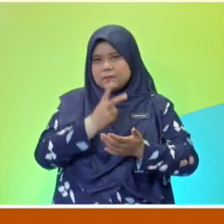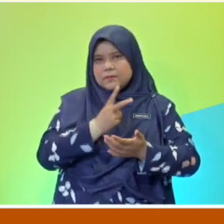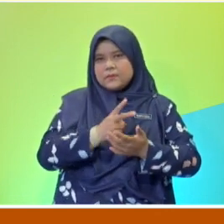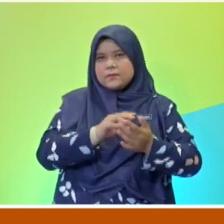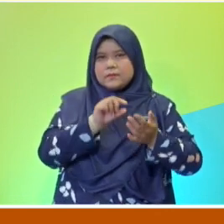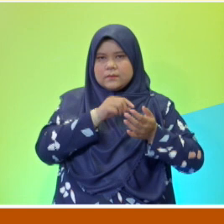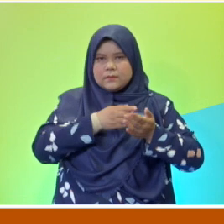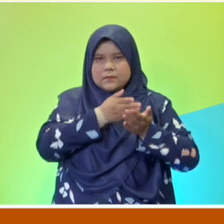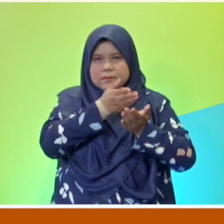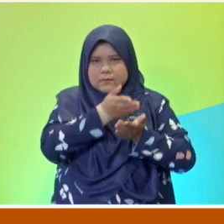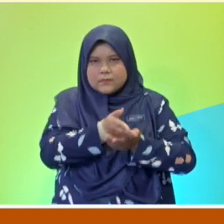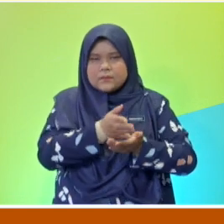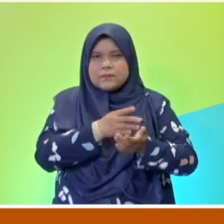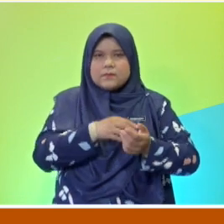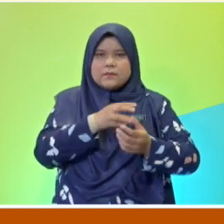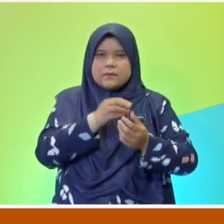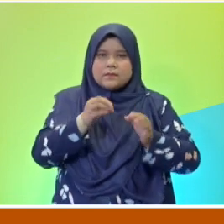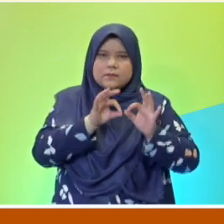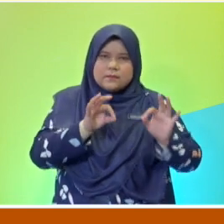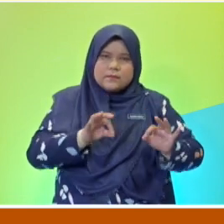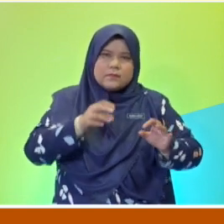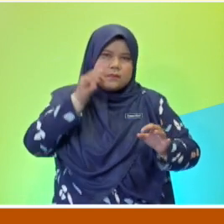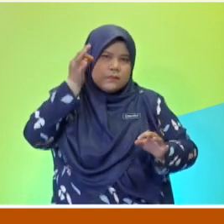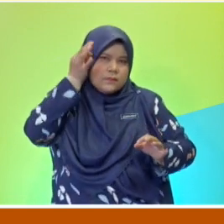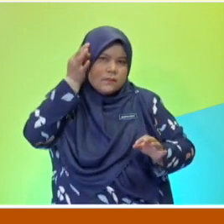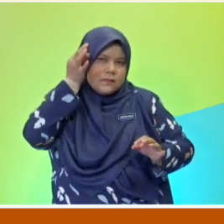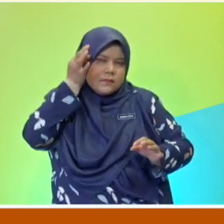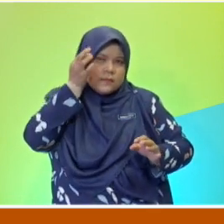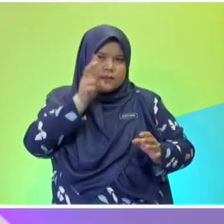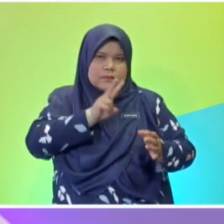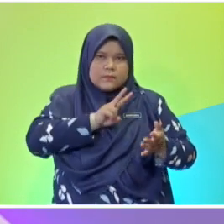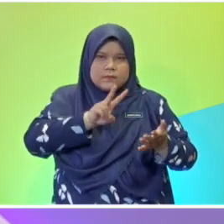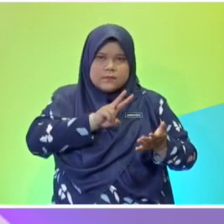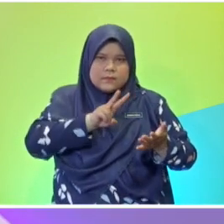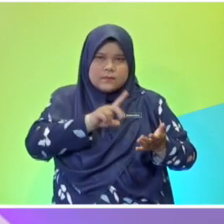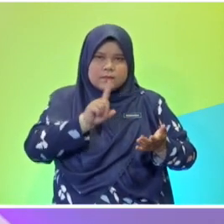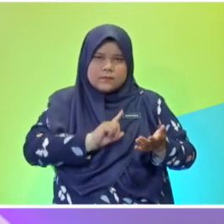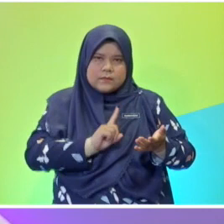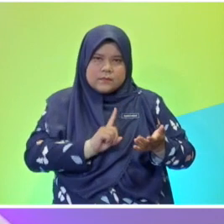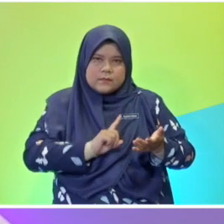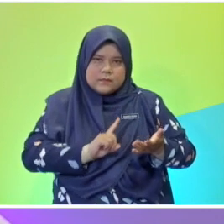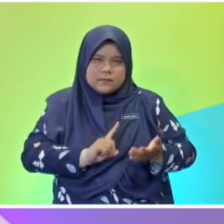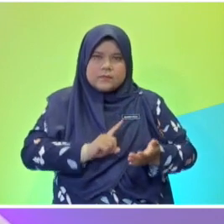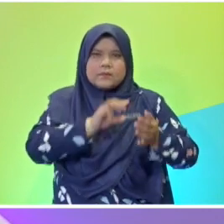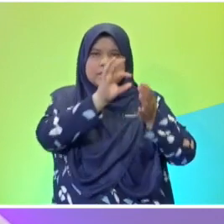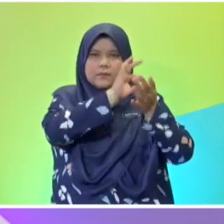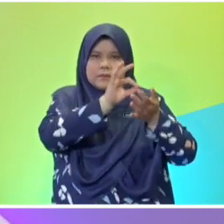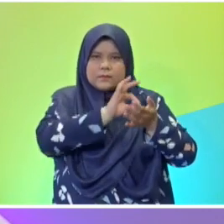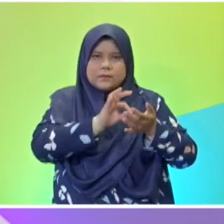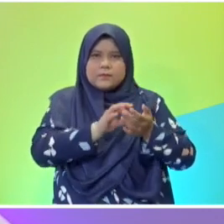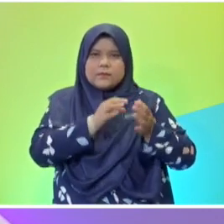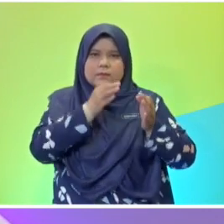read through the text and identify which answers here, which sentence here